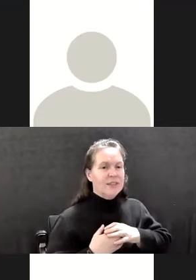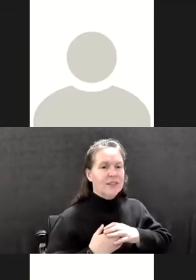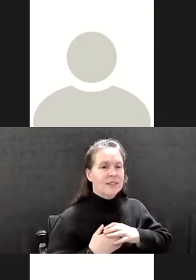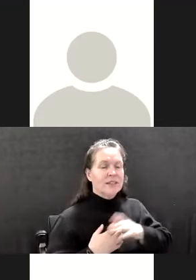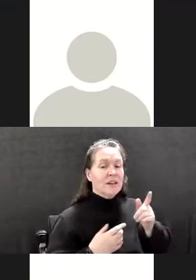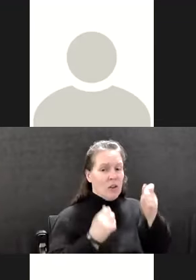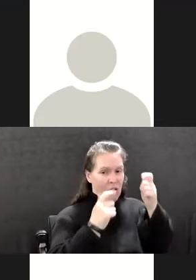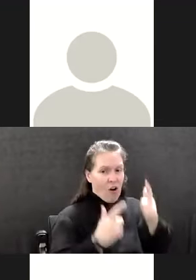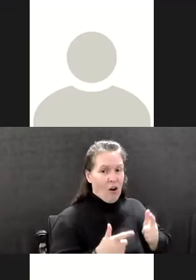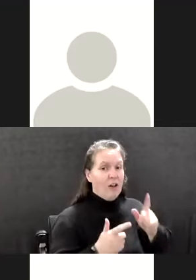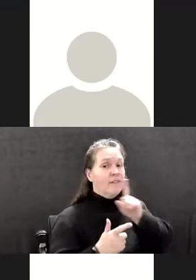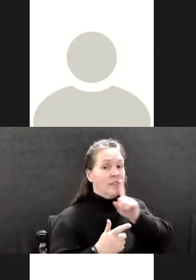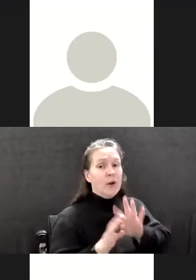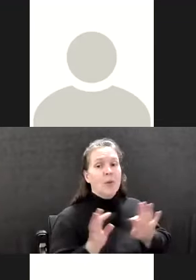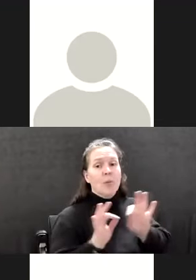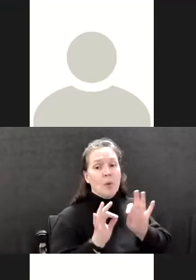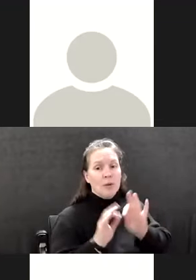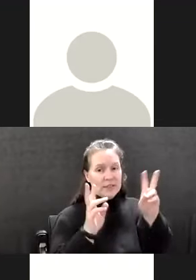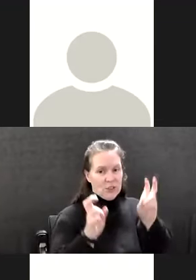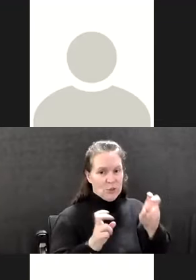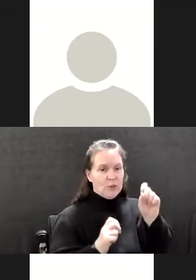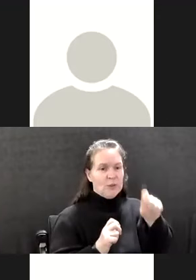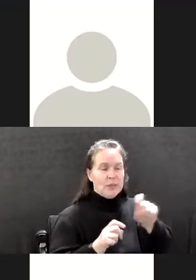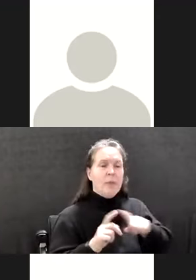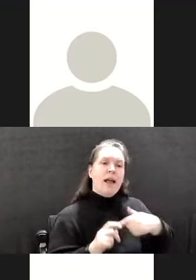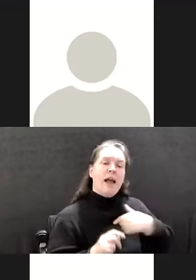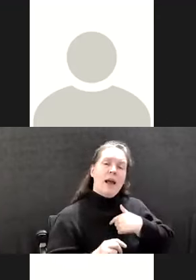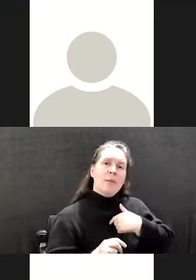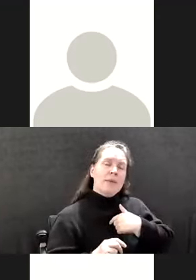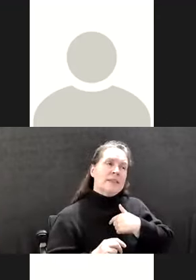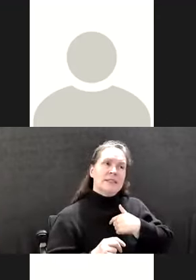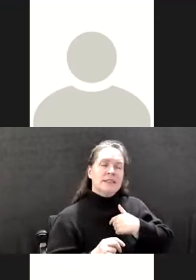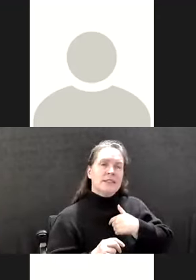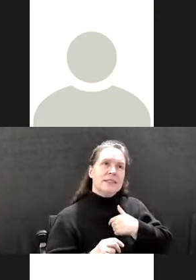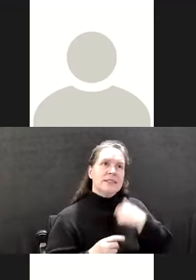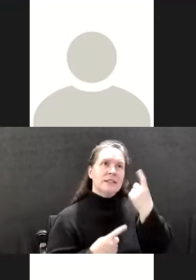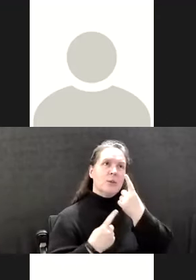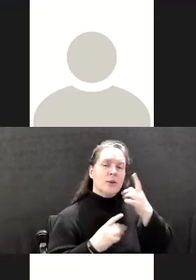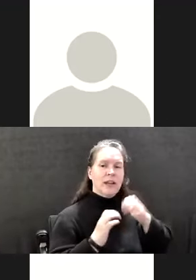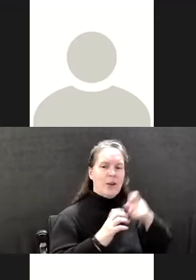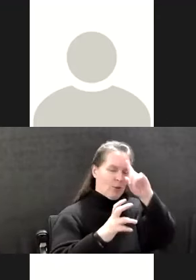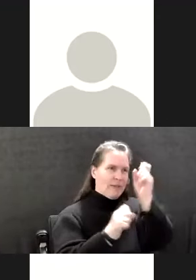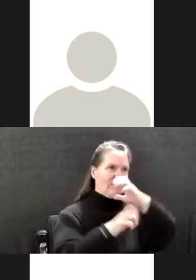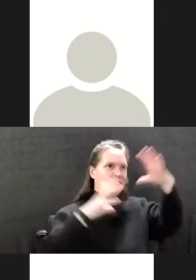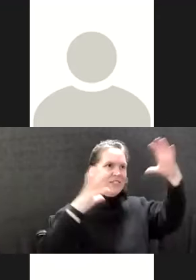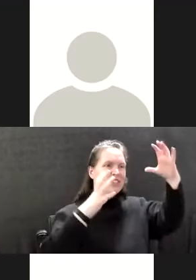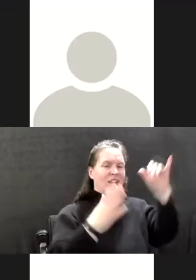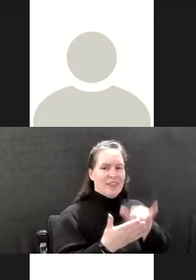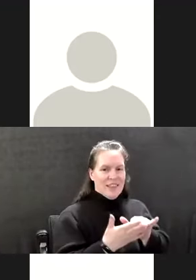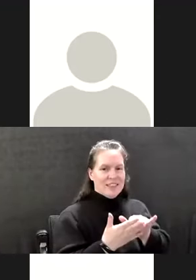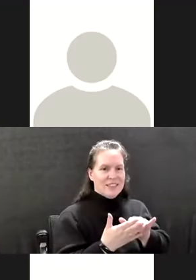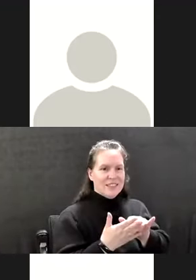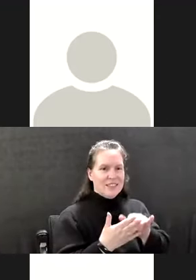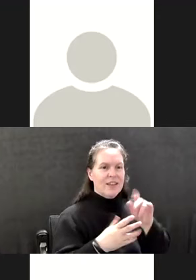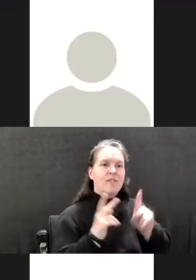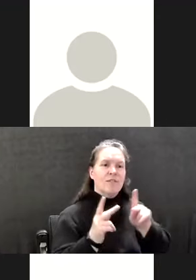very important issues. And I mean, I'm just wondering how you're envisioning this. I mean, folks are to